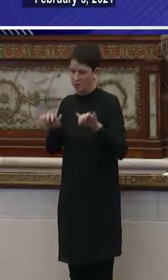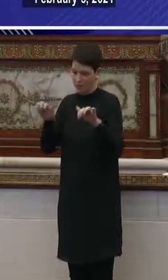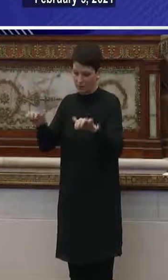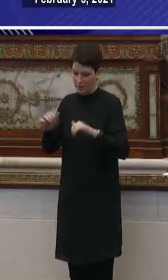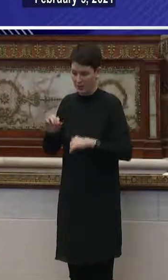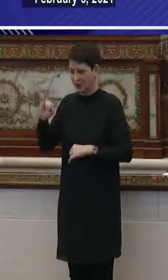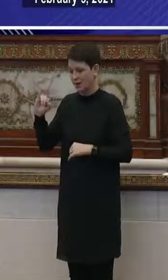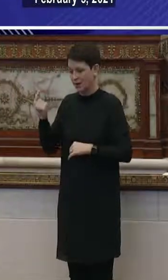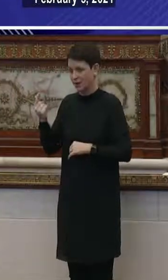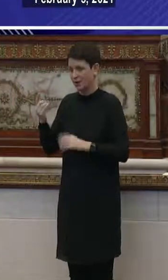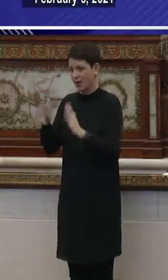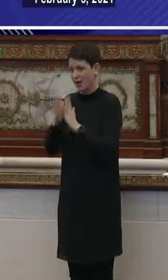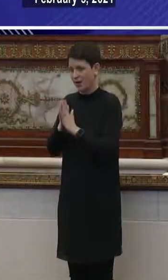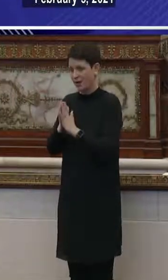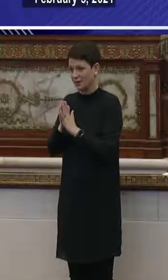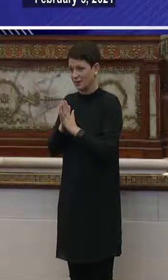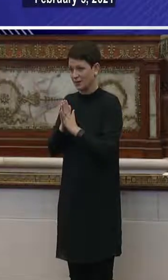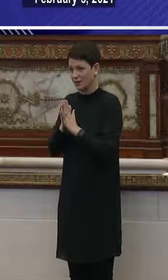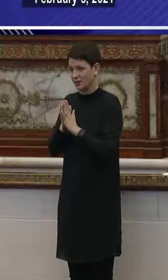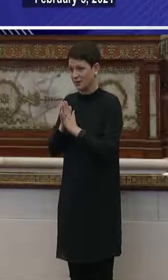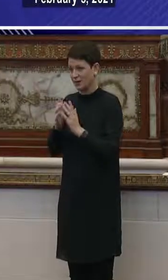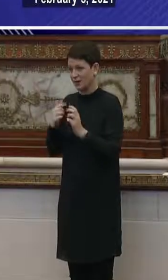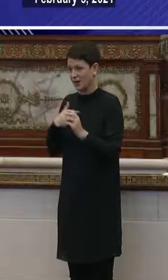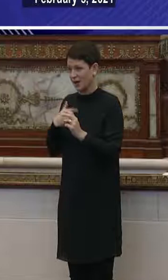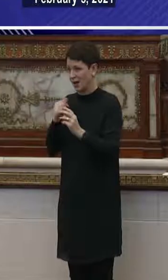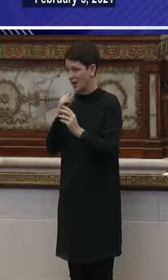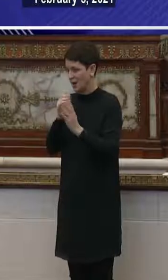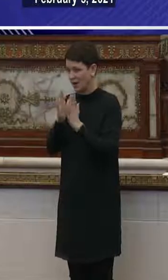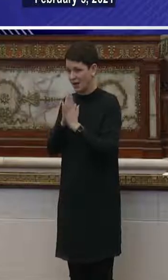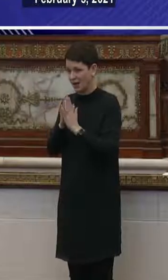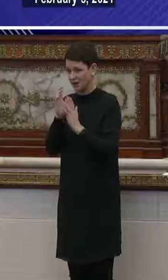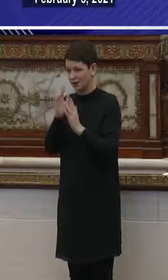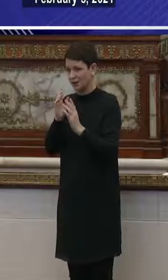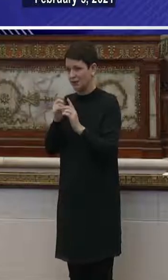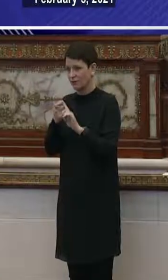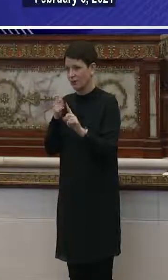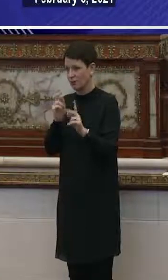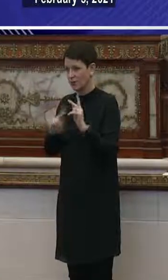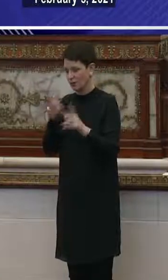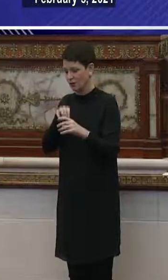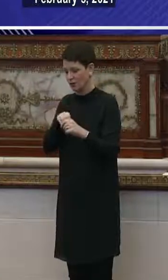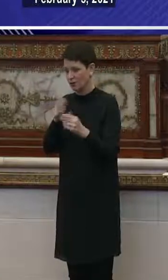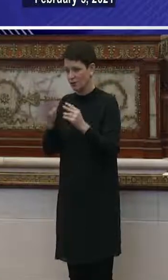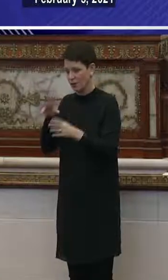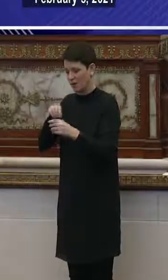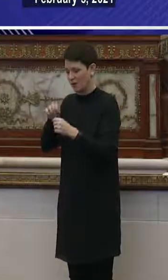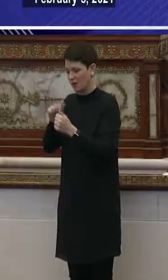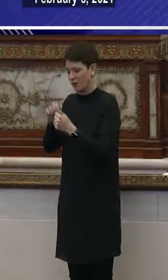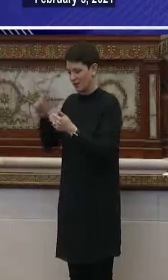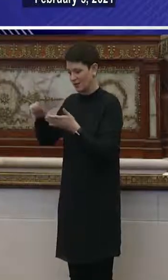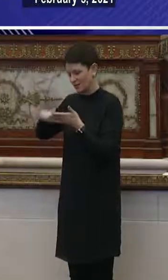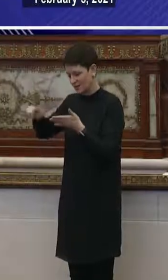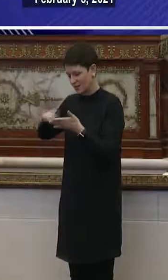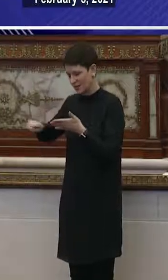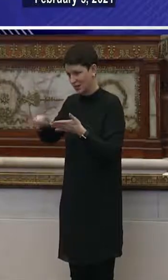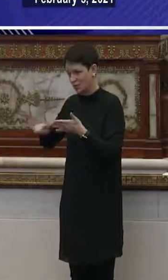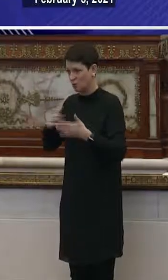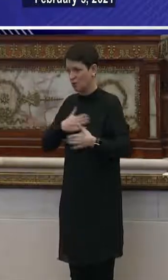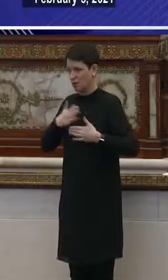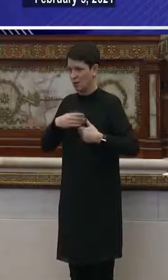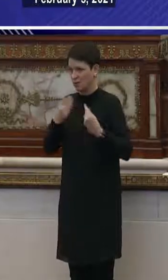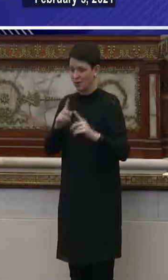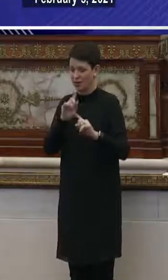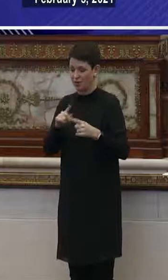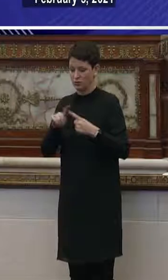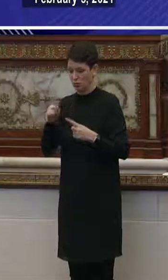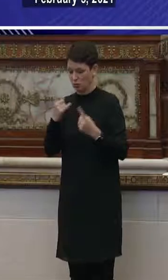Inspector General has asked that I not question or request documents from the staff persons involved, which might interfere with his investigation. But I'm happy to provide answers